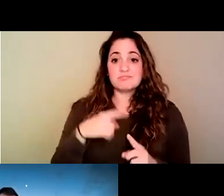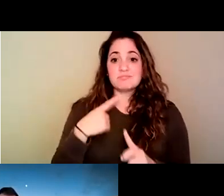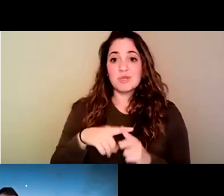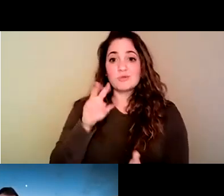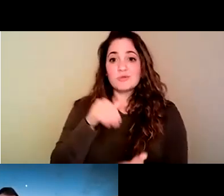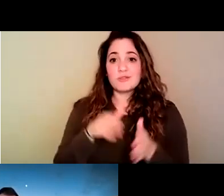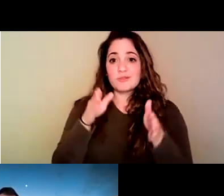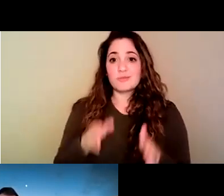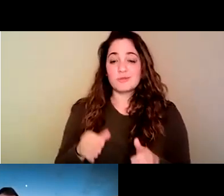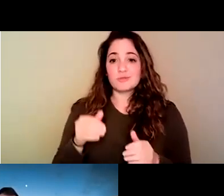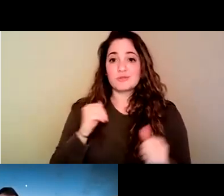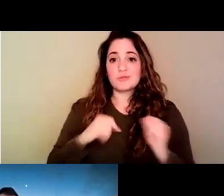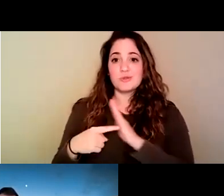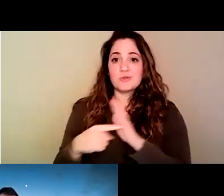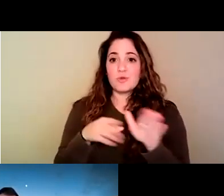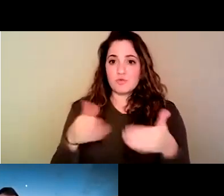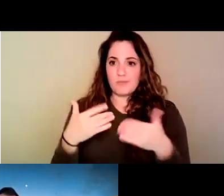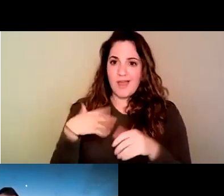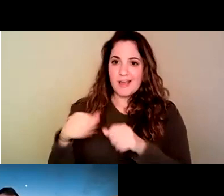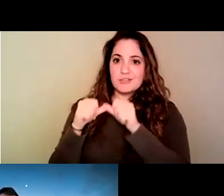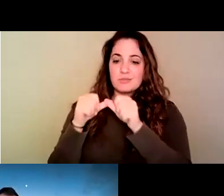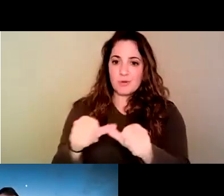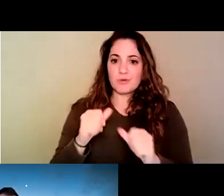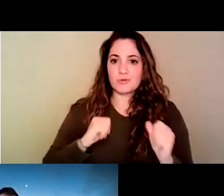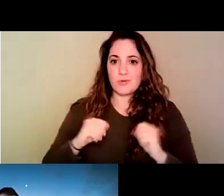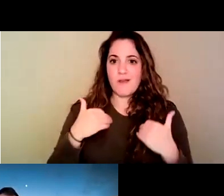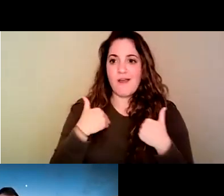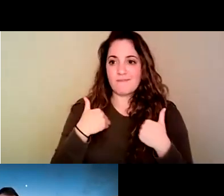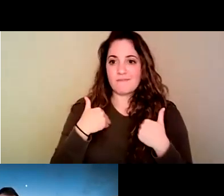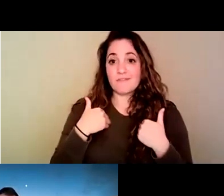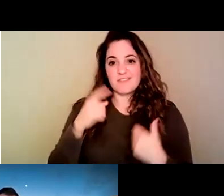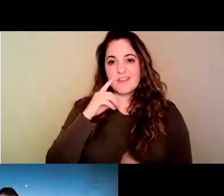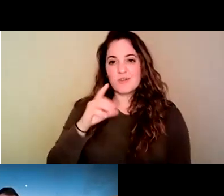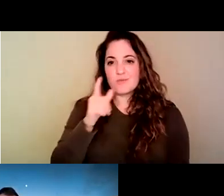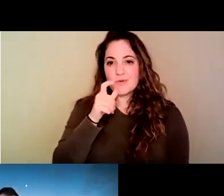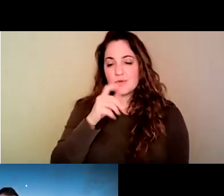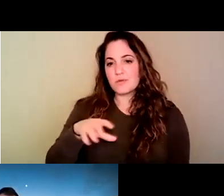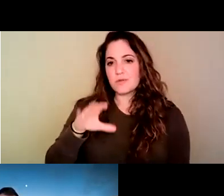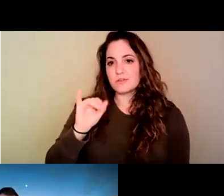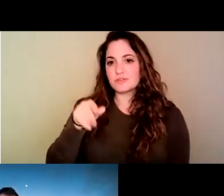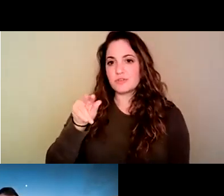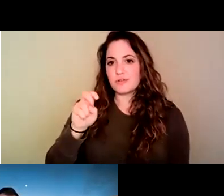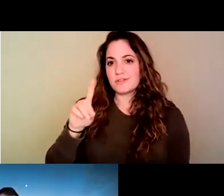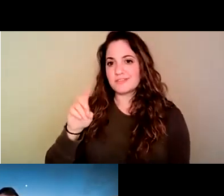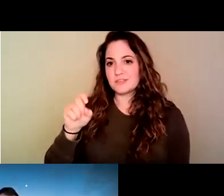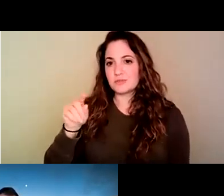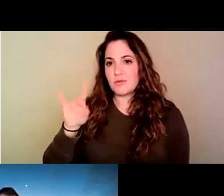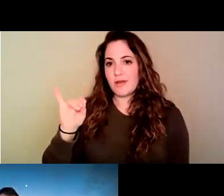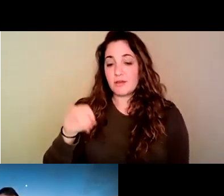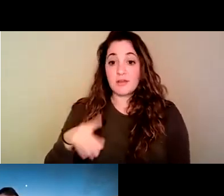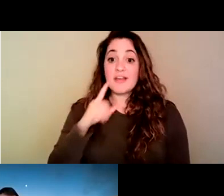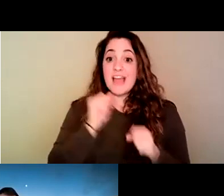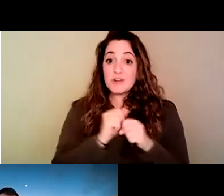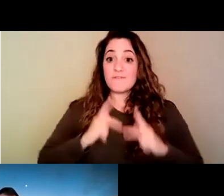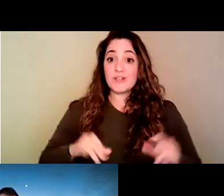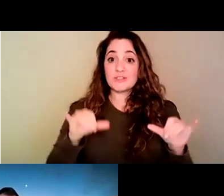person showroom that is a permanent show, oh, by Cirque du Soleil. And by physical size, we are far